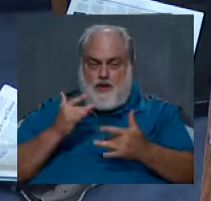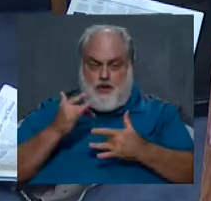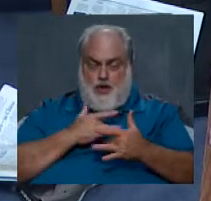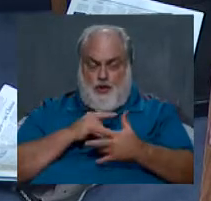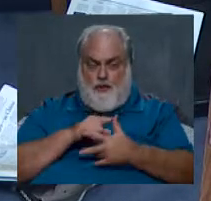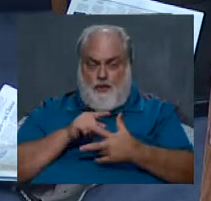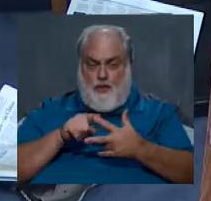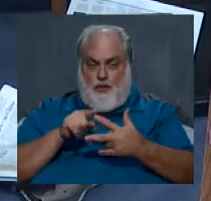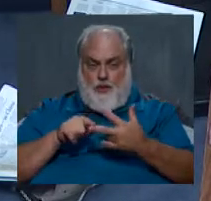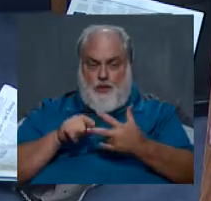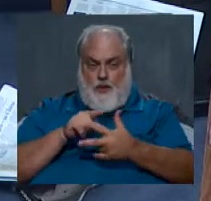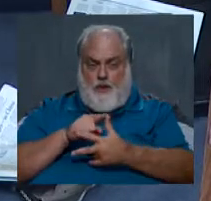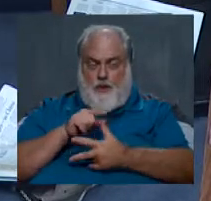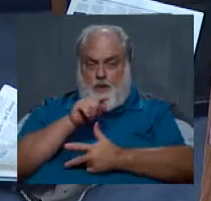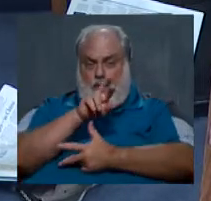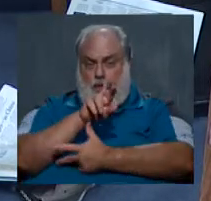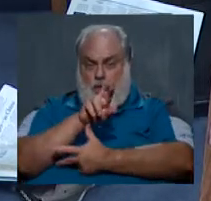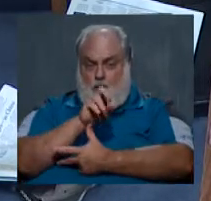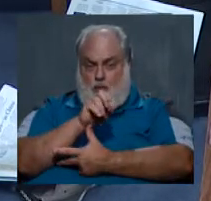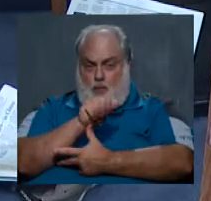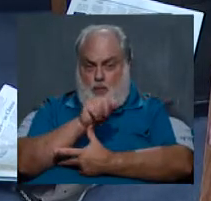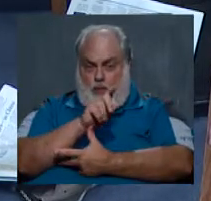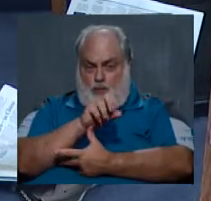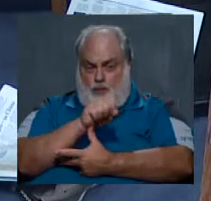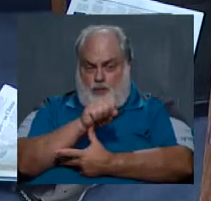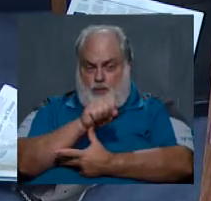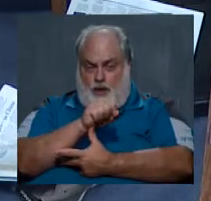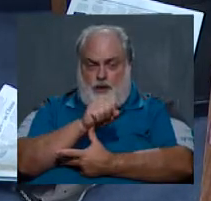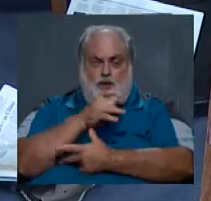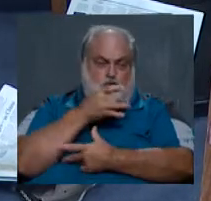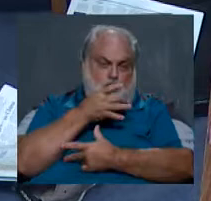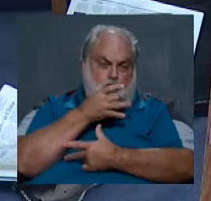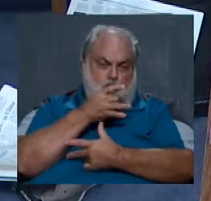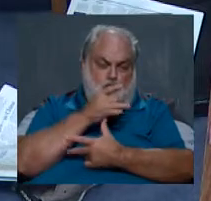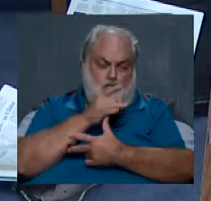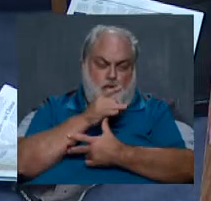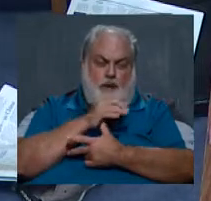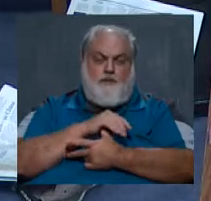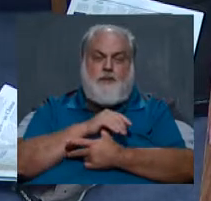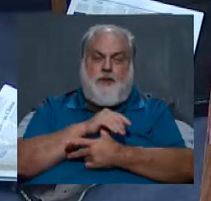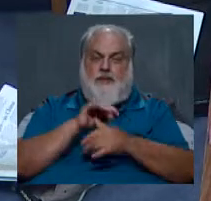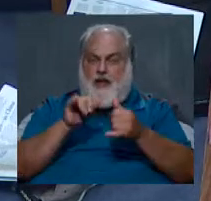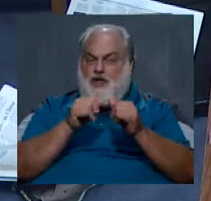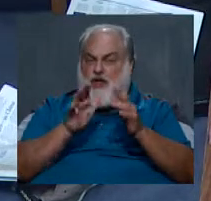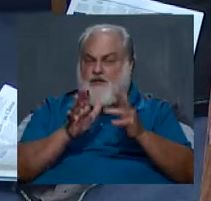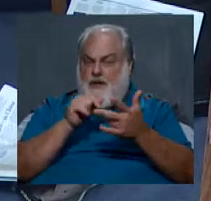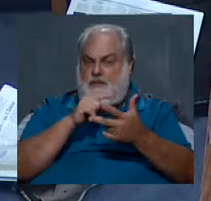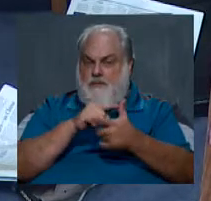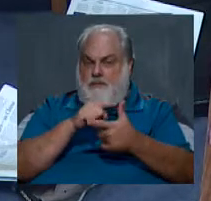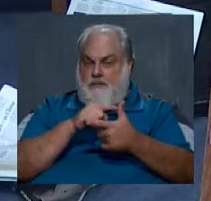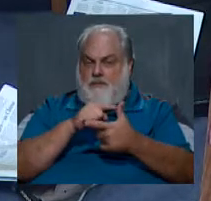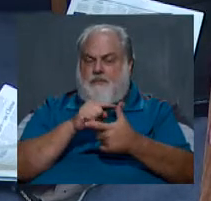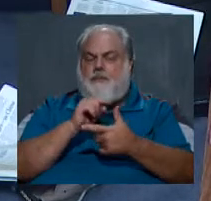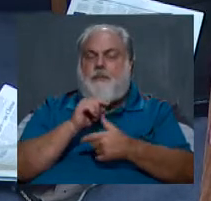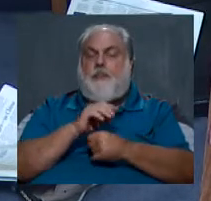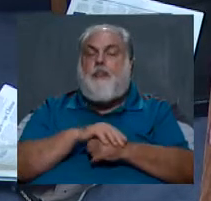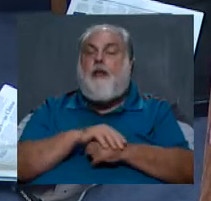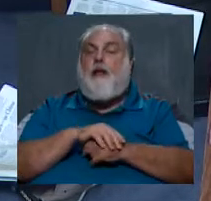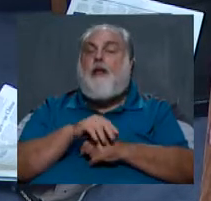areas. Number one, roads and traffic signals, and I think the engineer covered the traffic signals pretty thoroughly. But the roads,